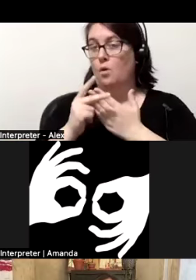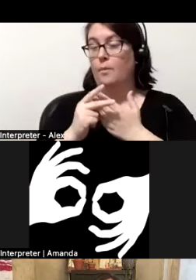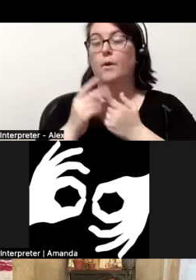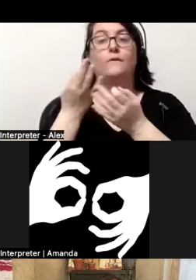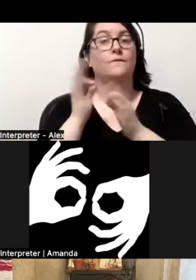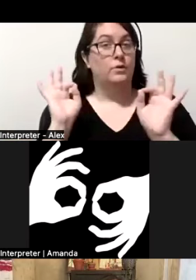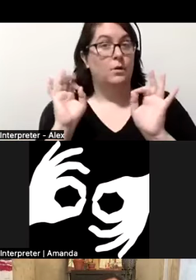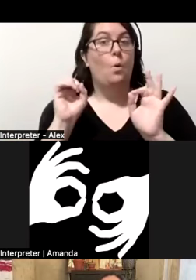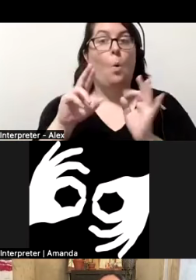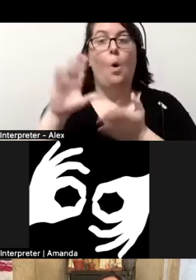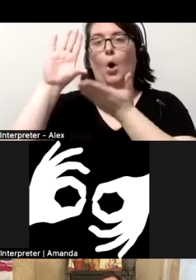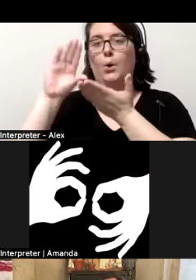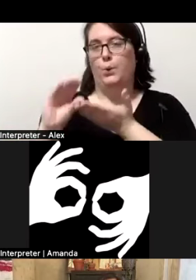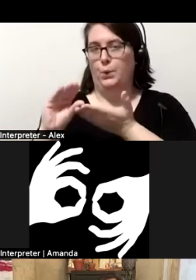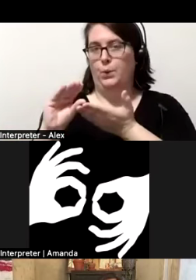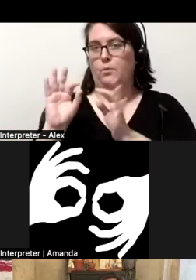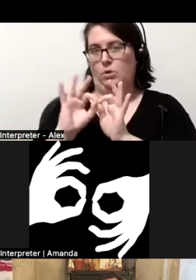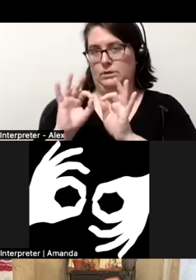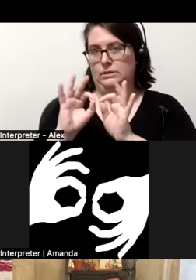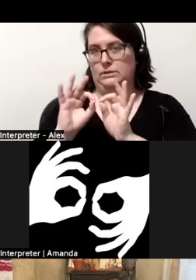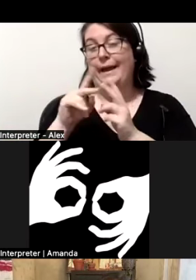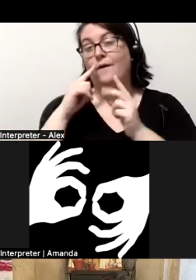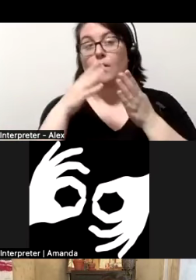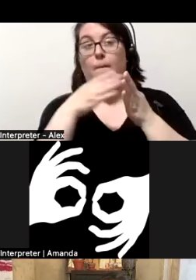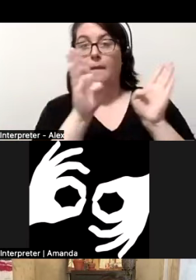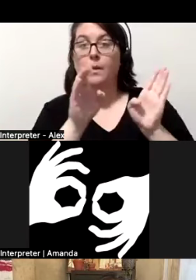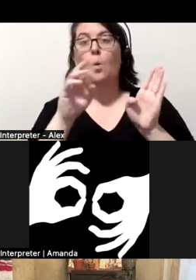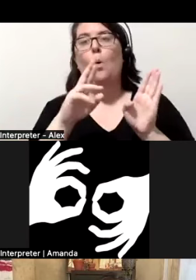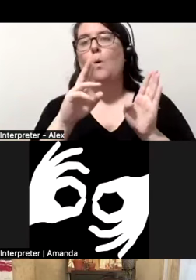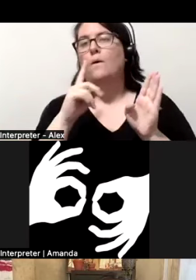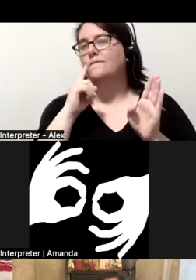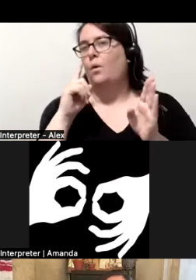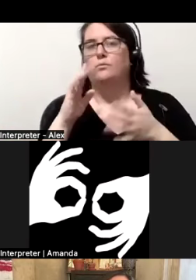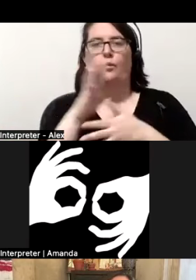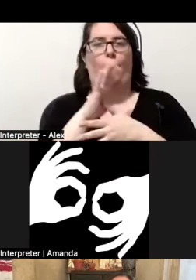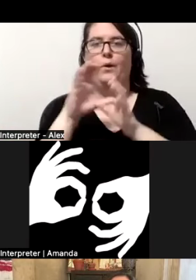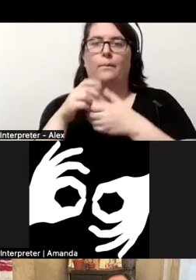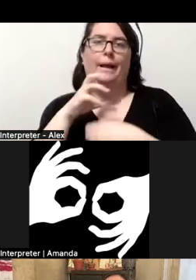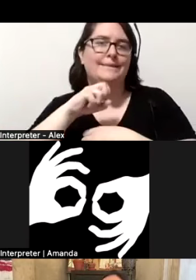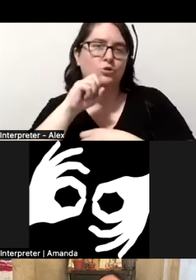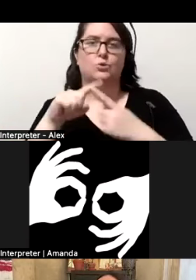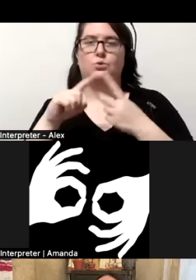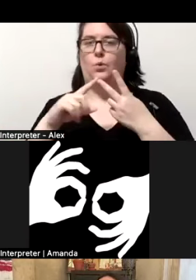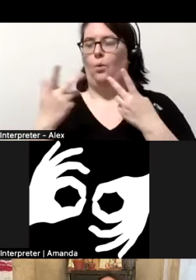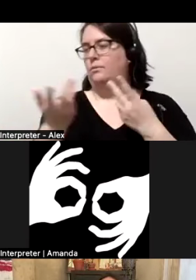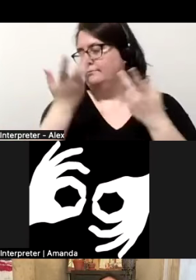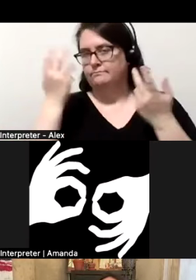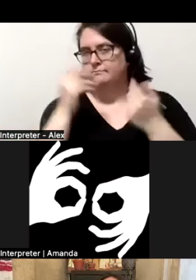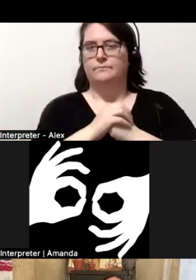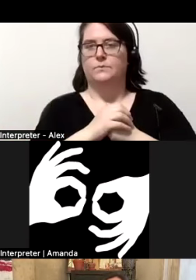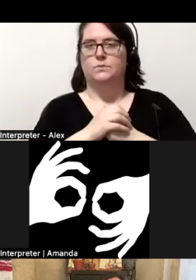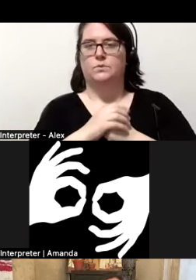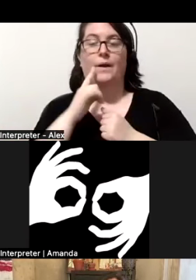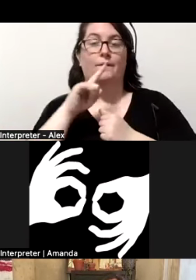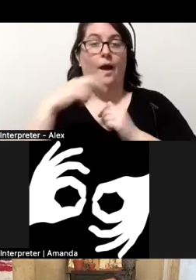charge or discounted, either for the broader public or for a designated priority group. So for example, if you had a